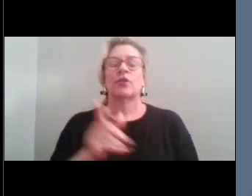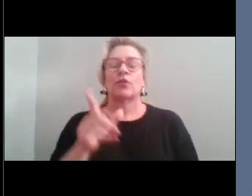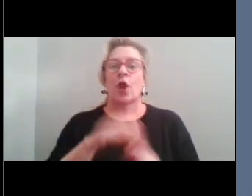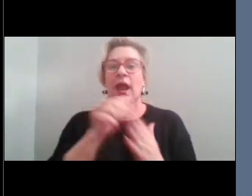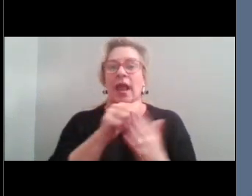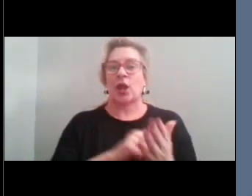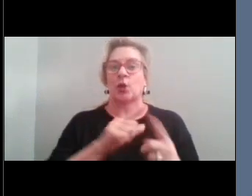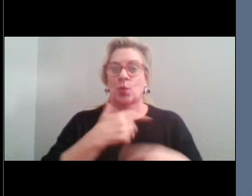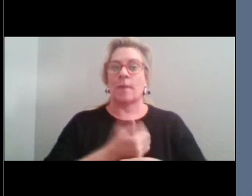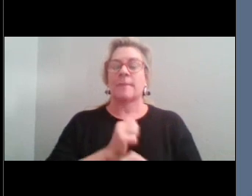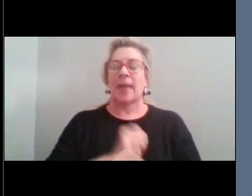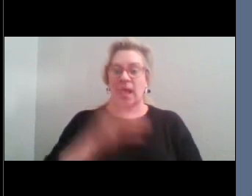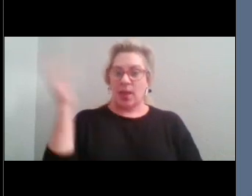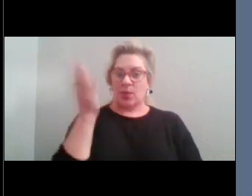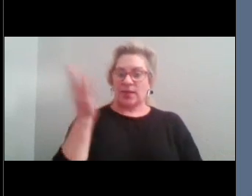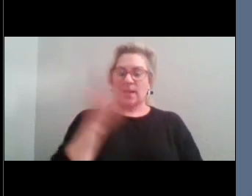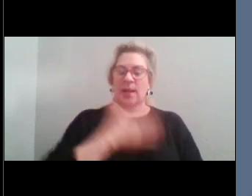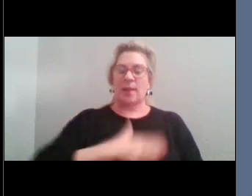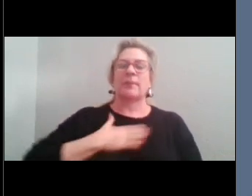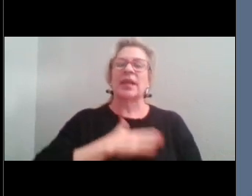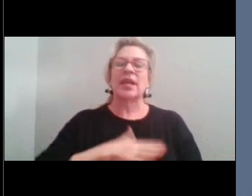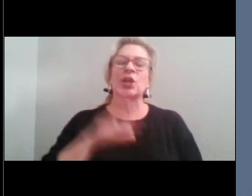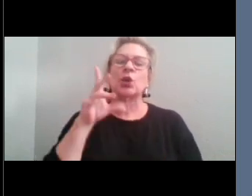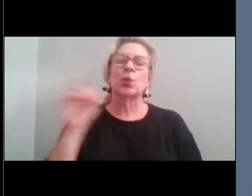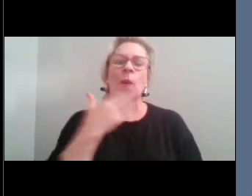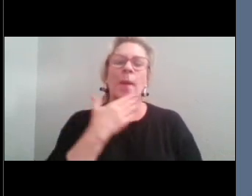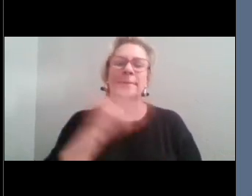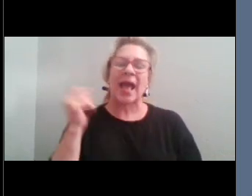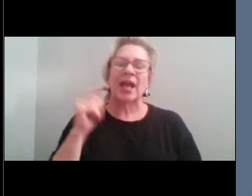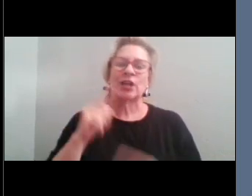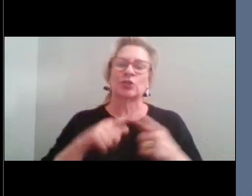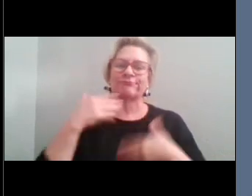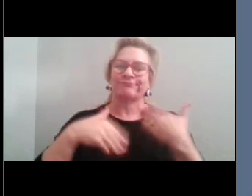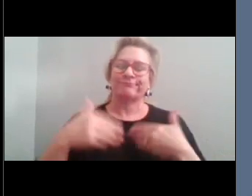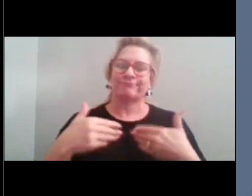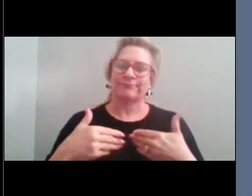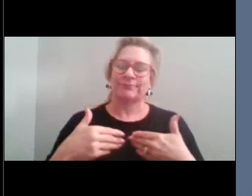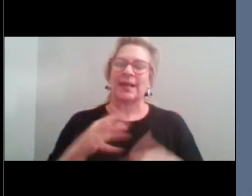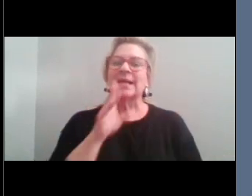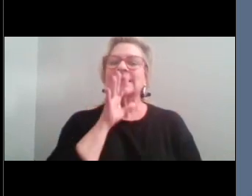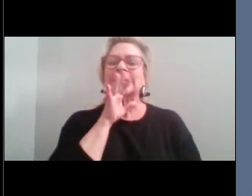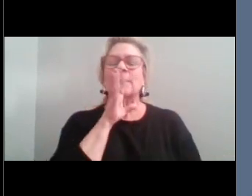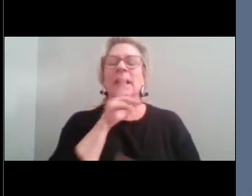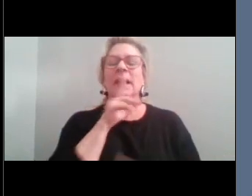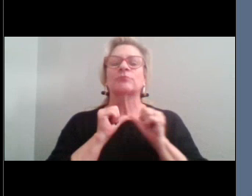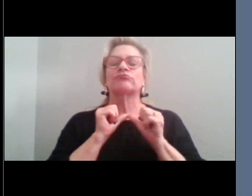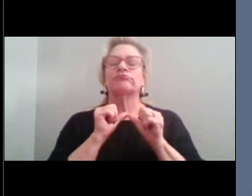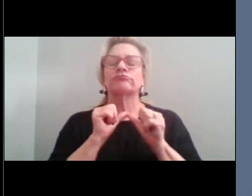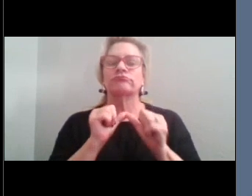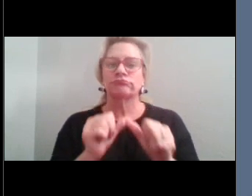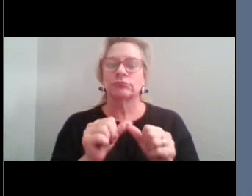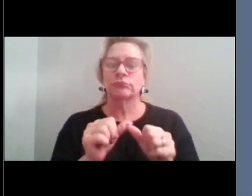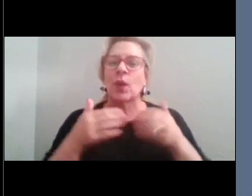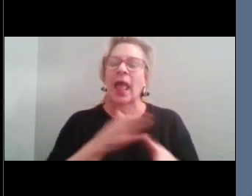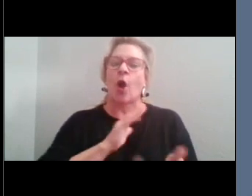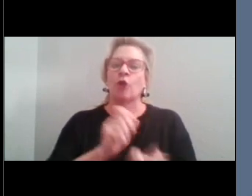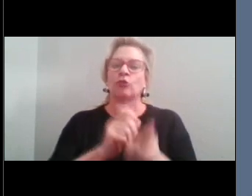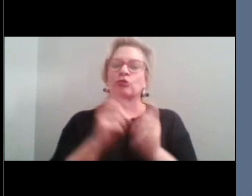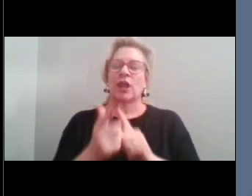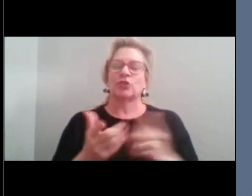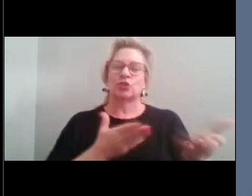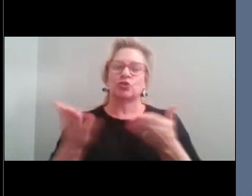a presentation, please do your best to be succinct. Please remember to speak at a steady pace to allow our translating service